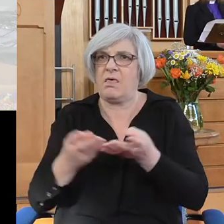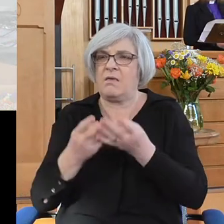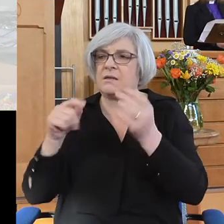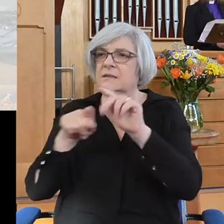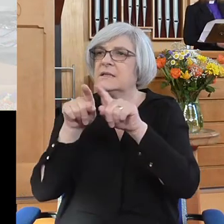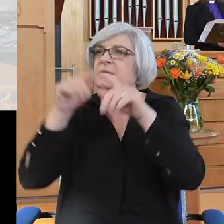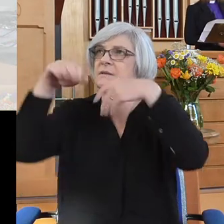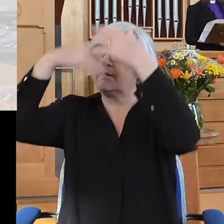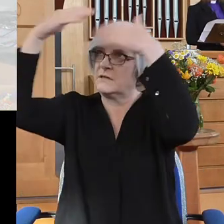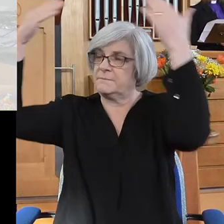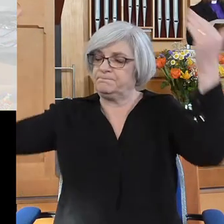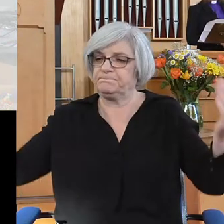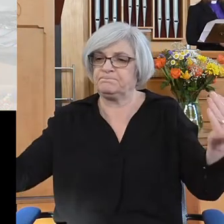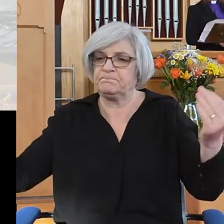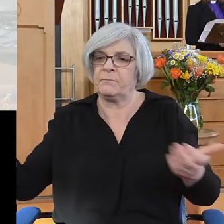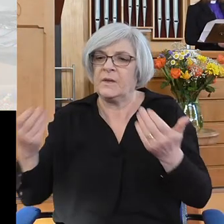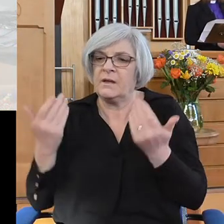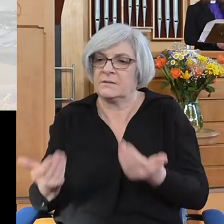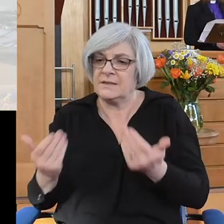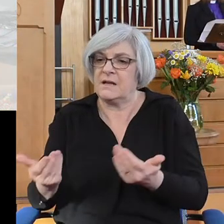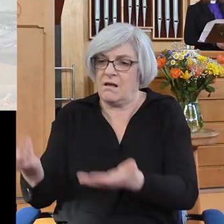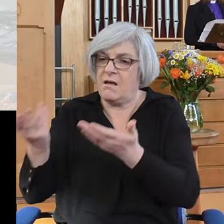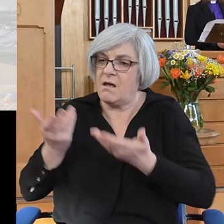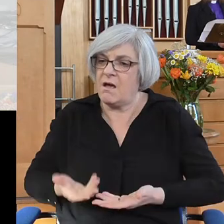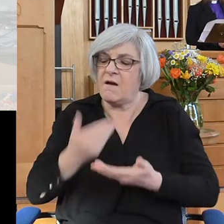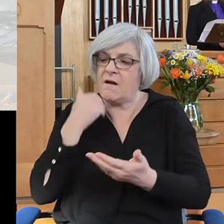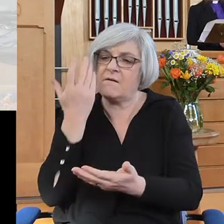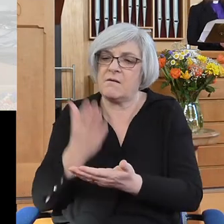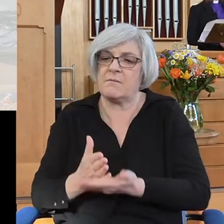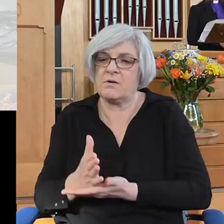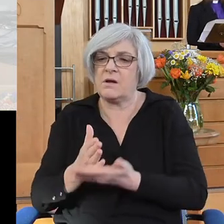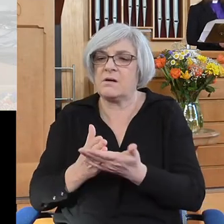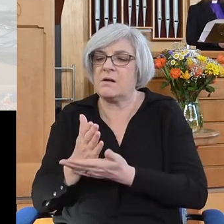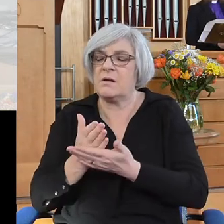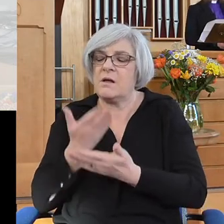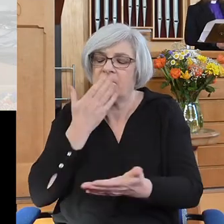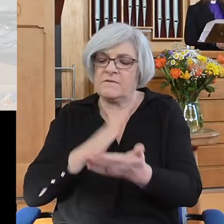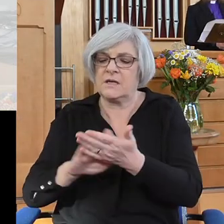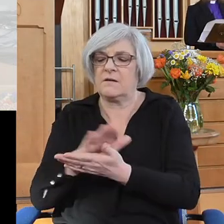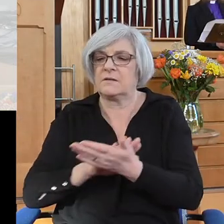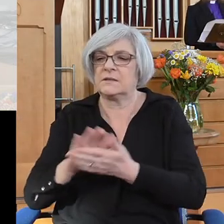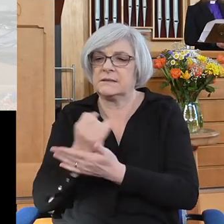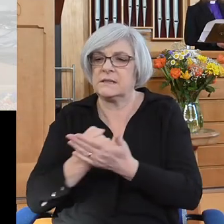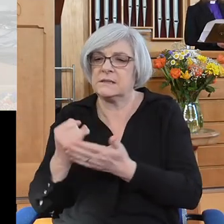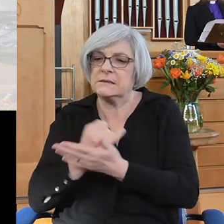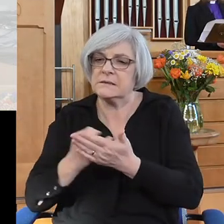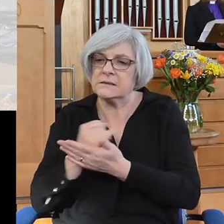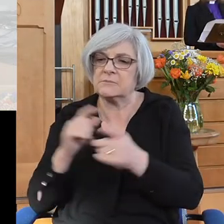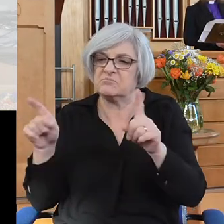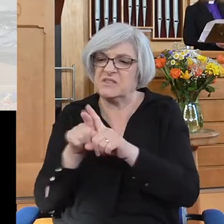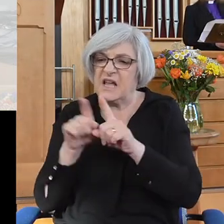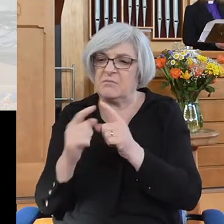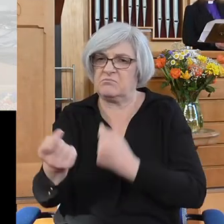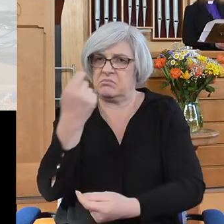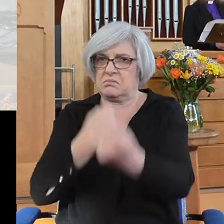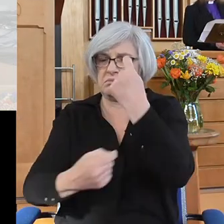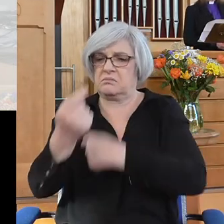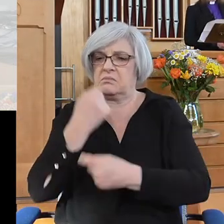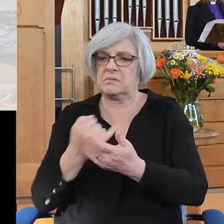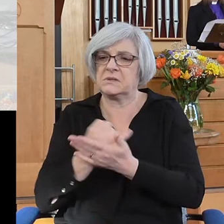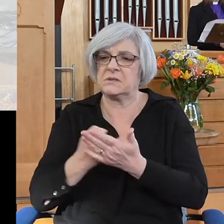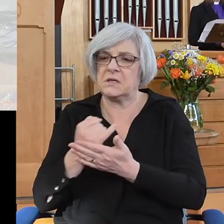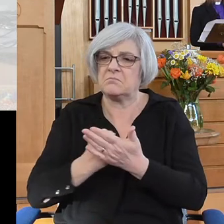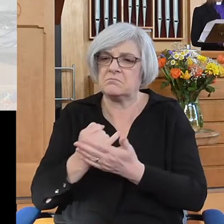heaven. Give us this day our daily bread, and forgive us our sins as we forgive those who sin against